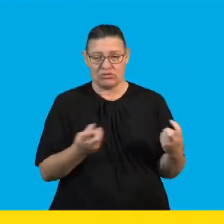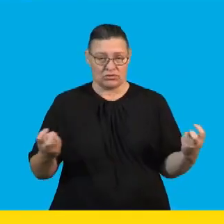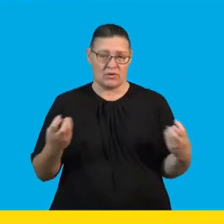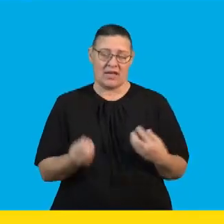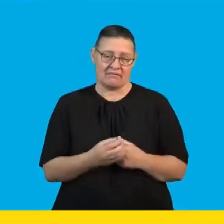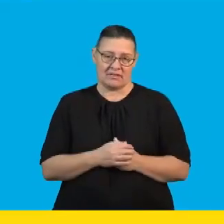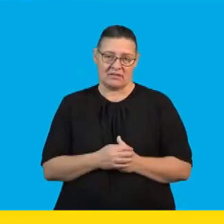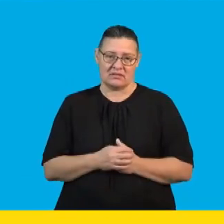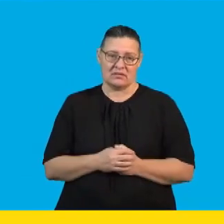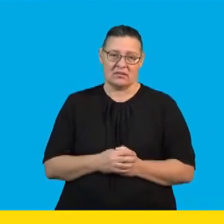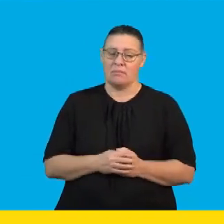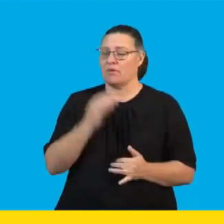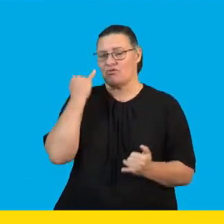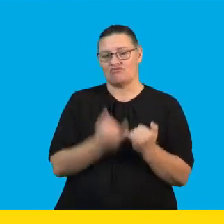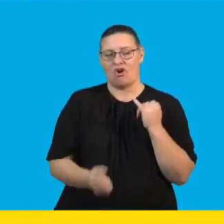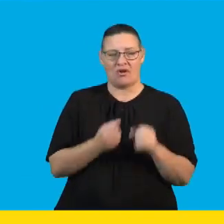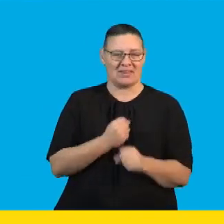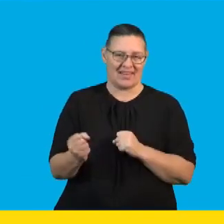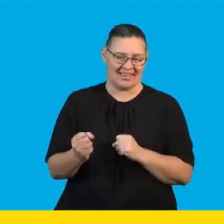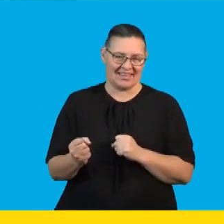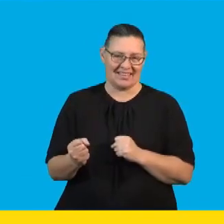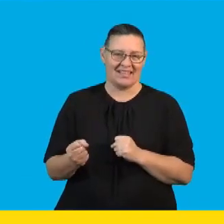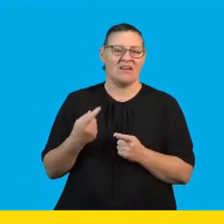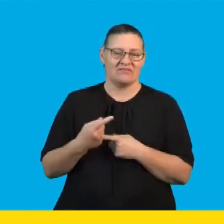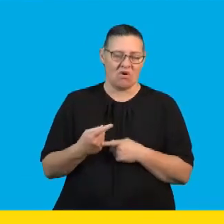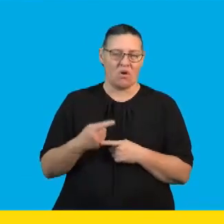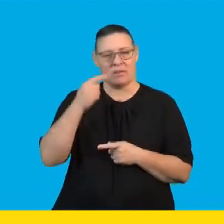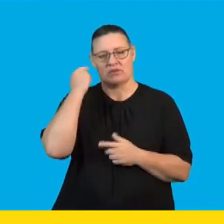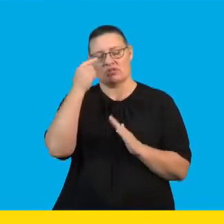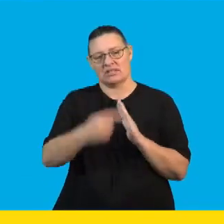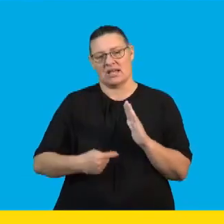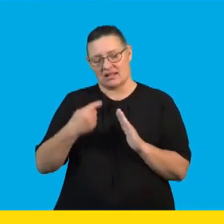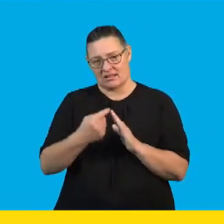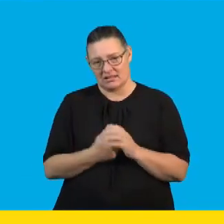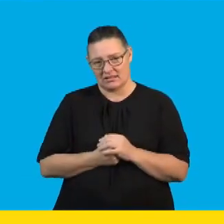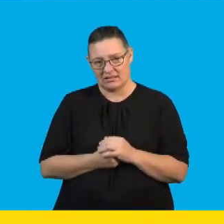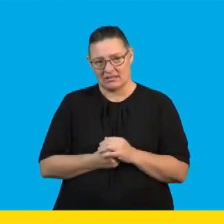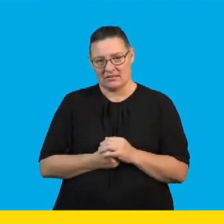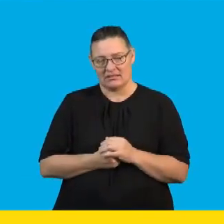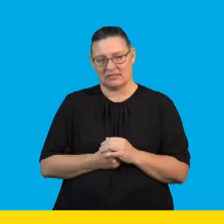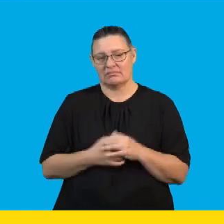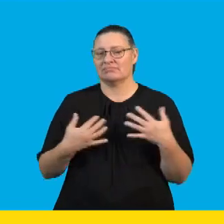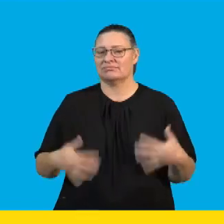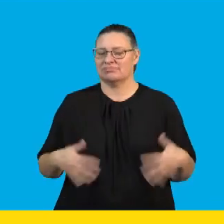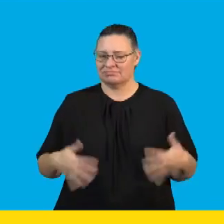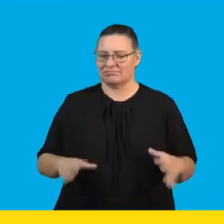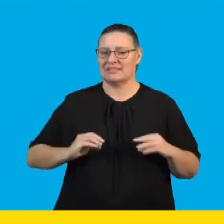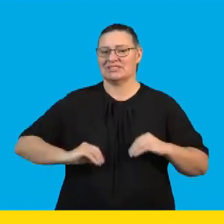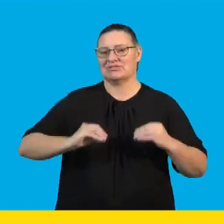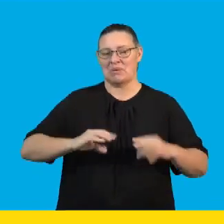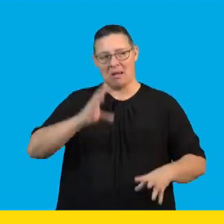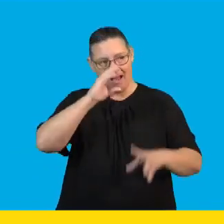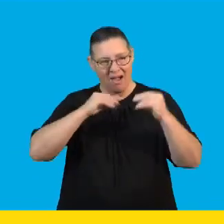of other resources that you'll have, you cannot go wrong again with the menstrual cycle. It has been a